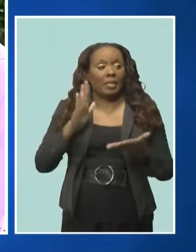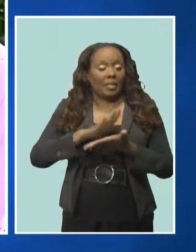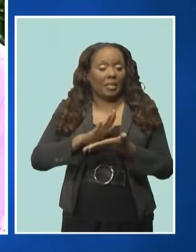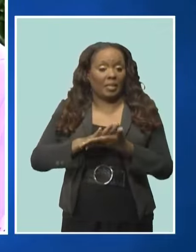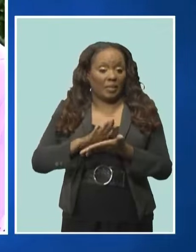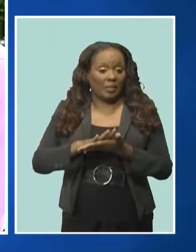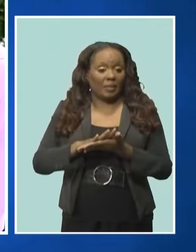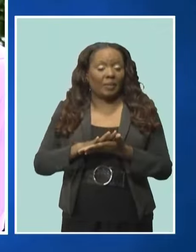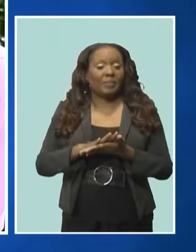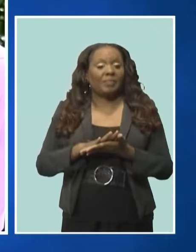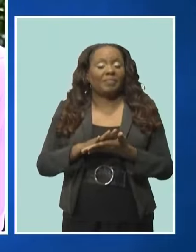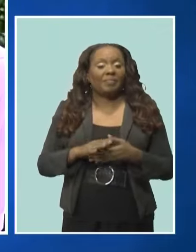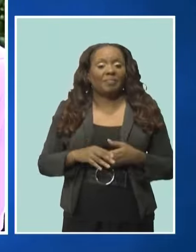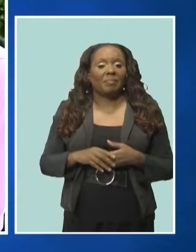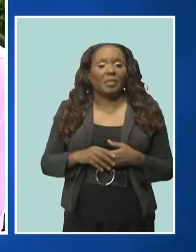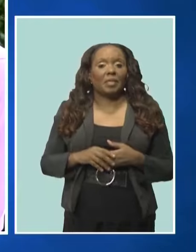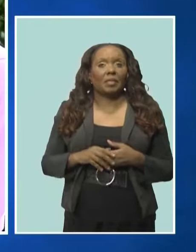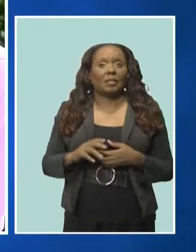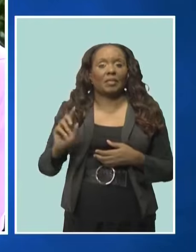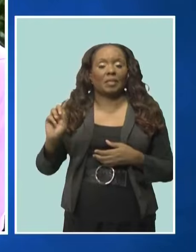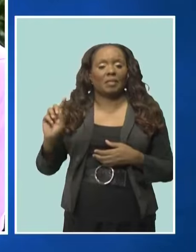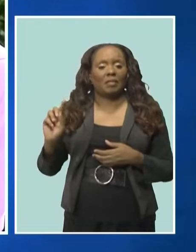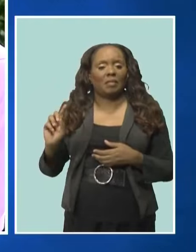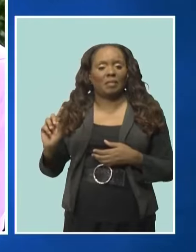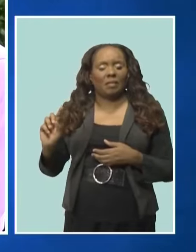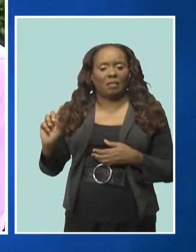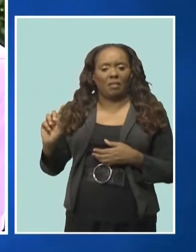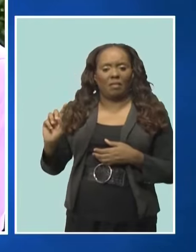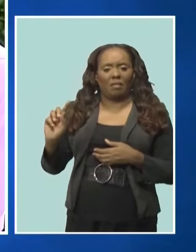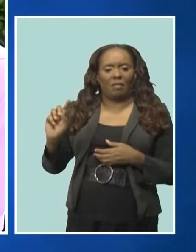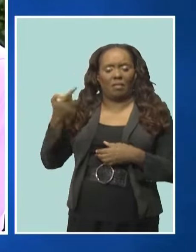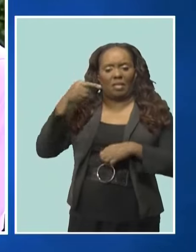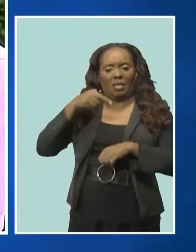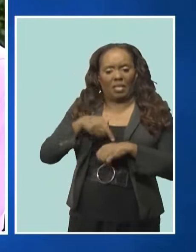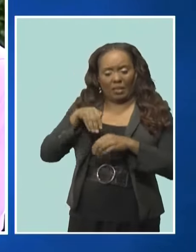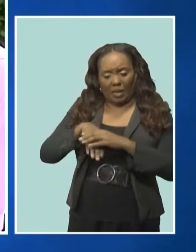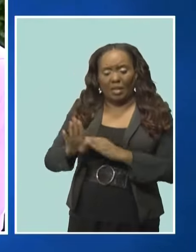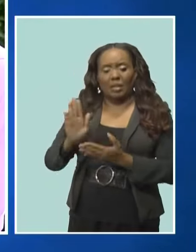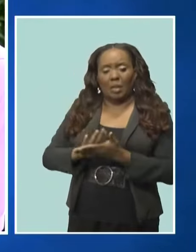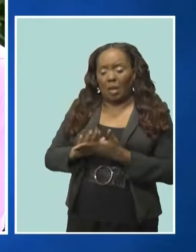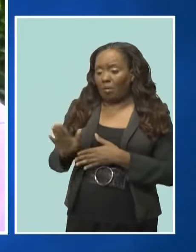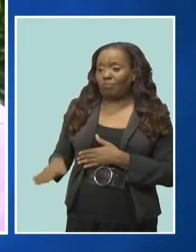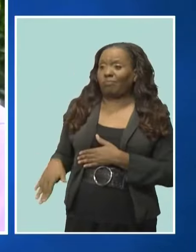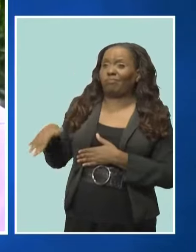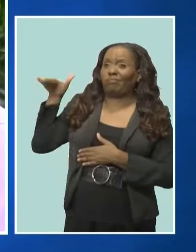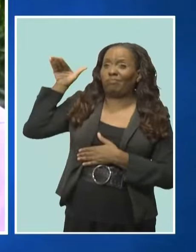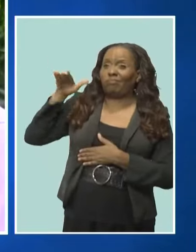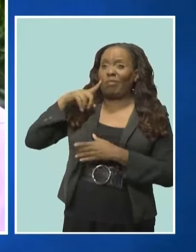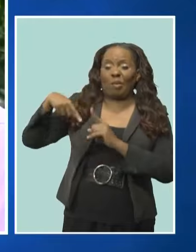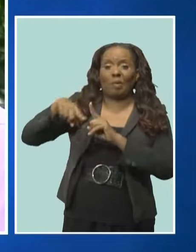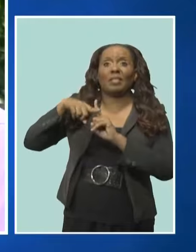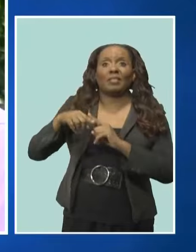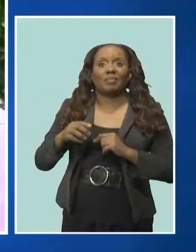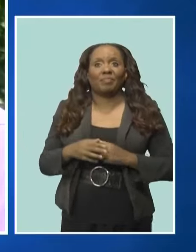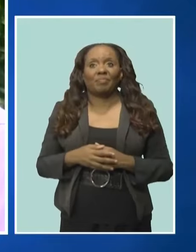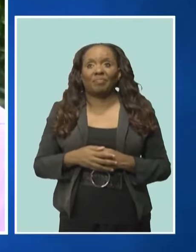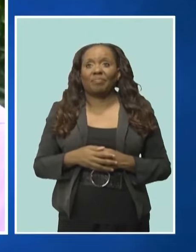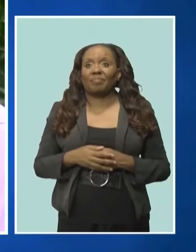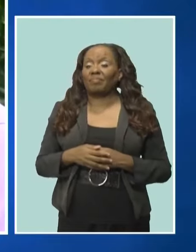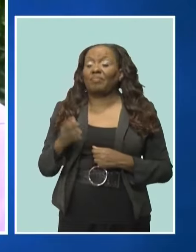School from day one right through, that nurtured her in a very, very positive way. Ariana is a very disciplined